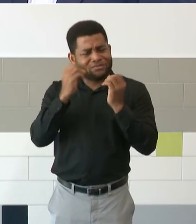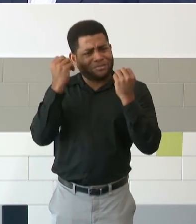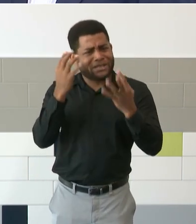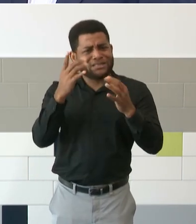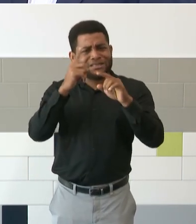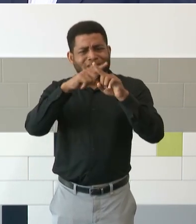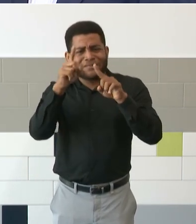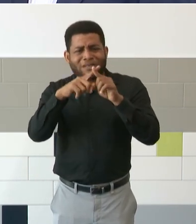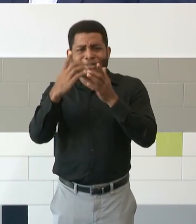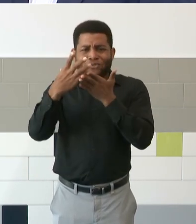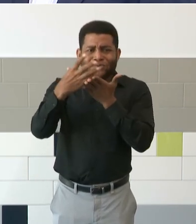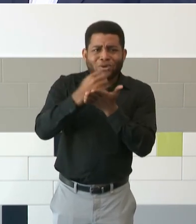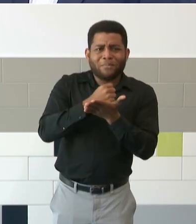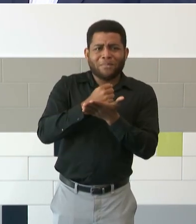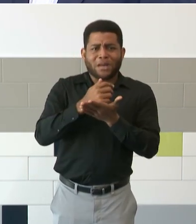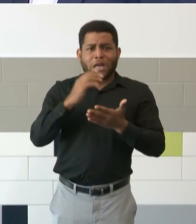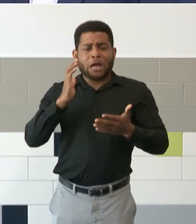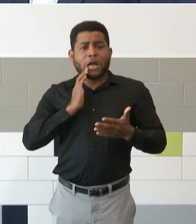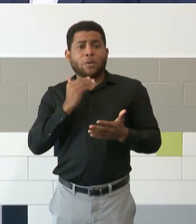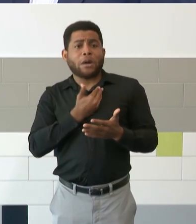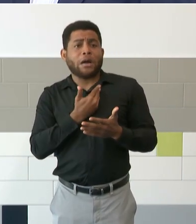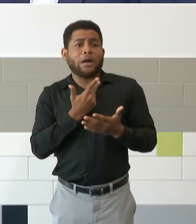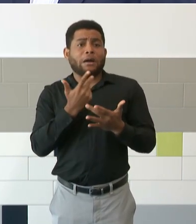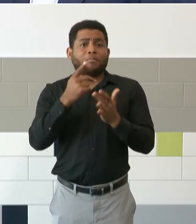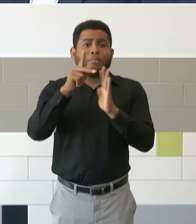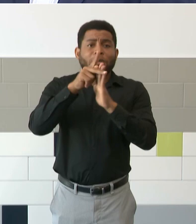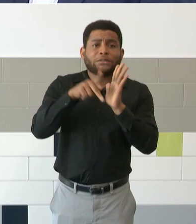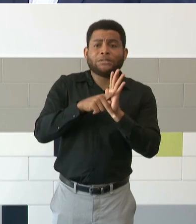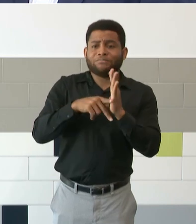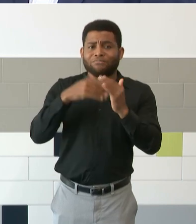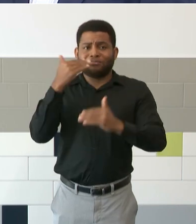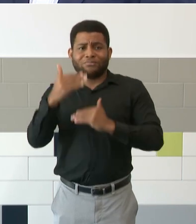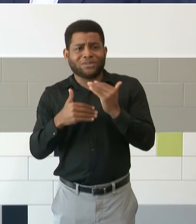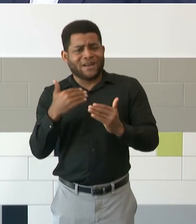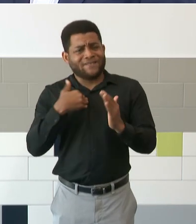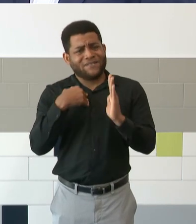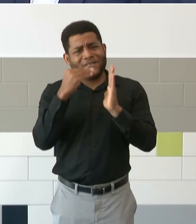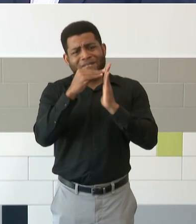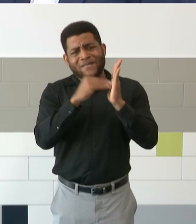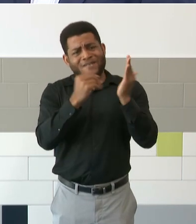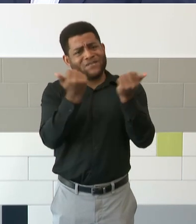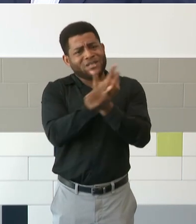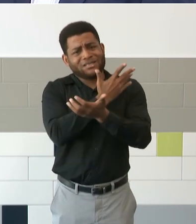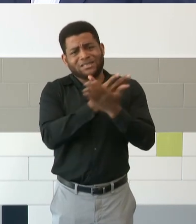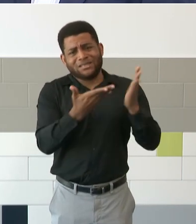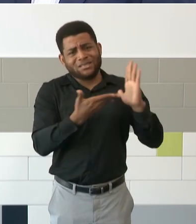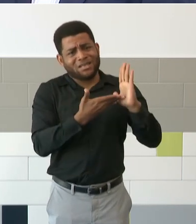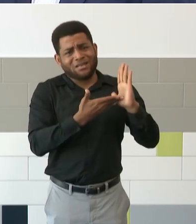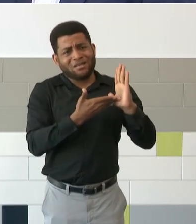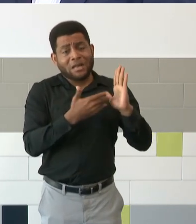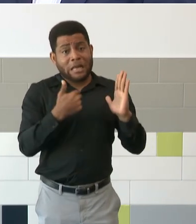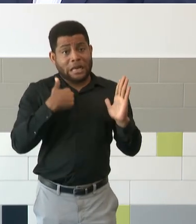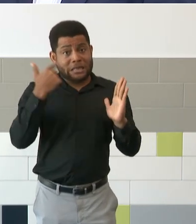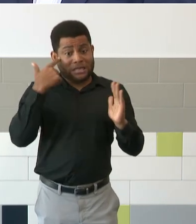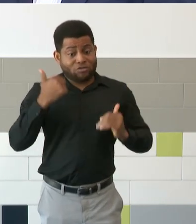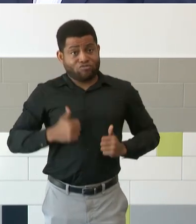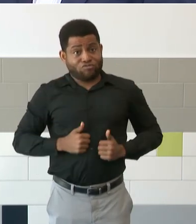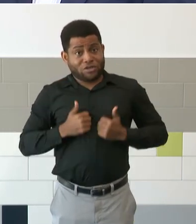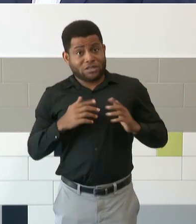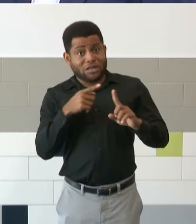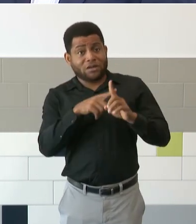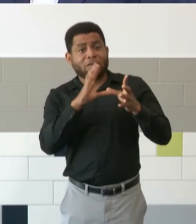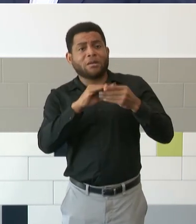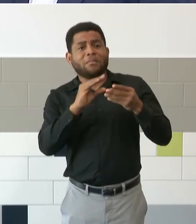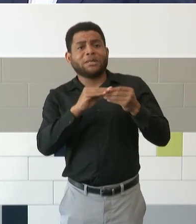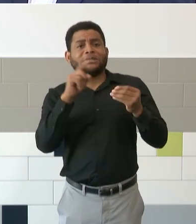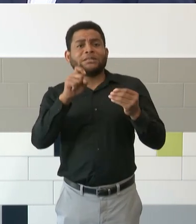strong. I think the resident is referring to lease payments that may date 15 to 20 years ago. Of course, with our records retention,